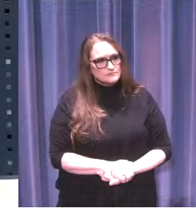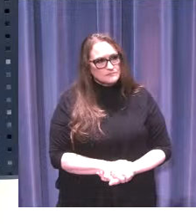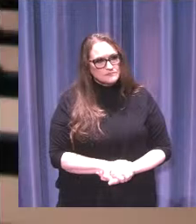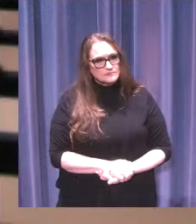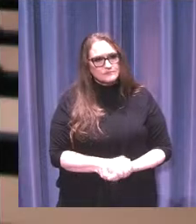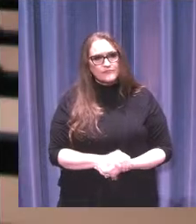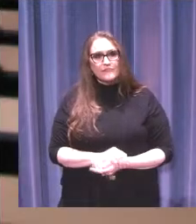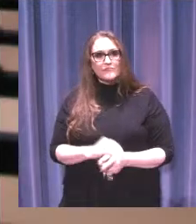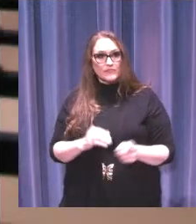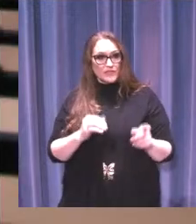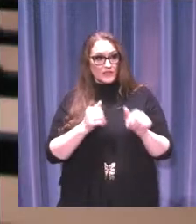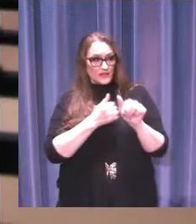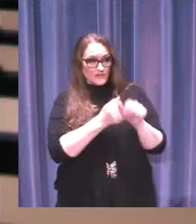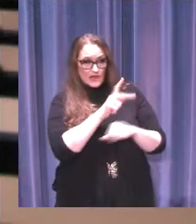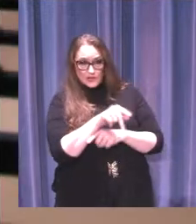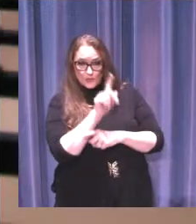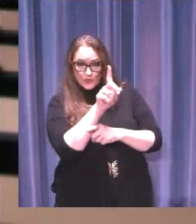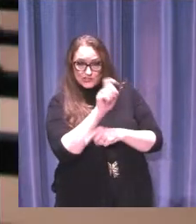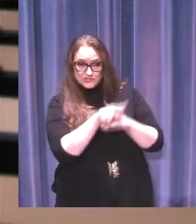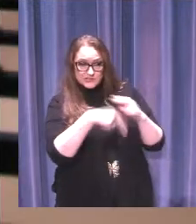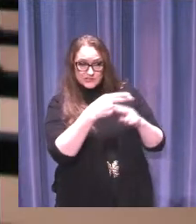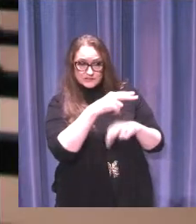Are there any follow-up questions over that?